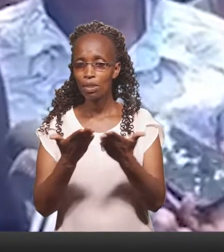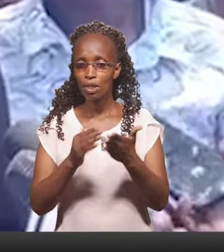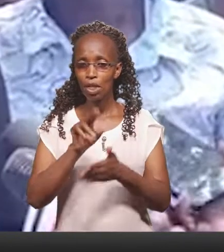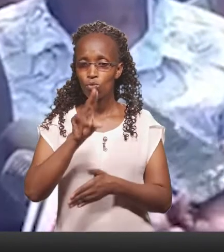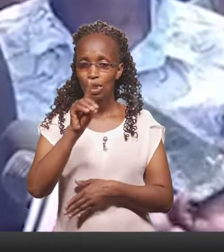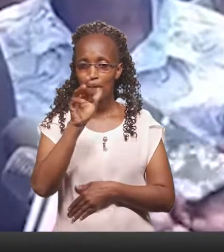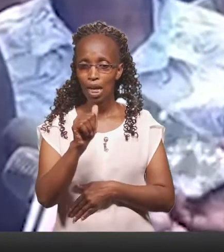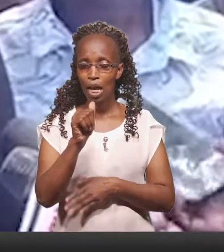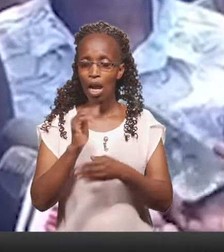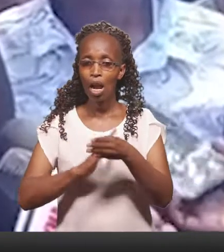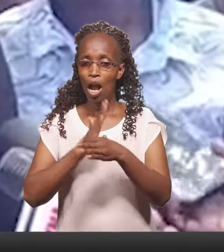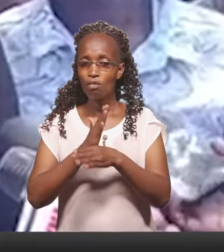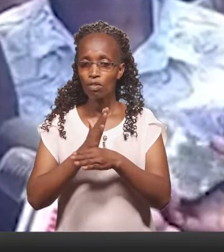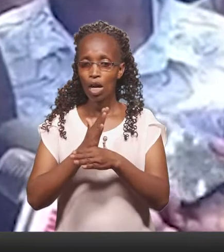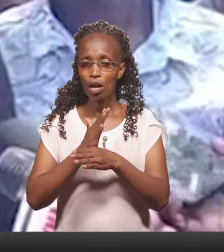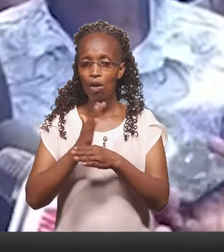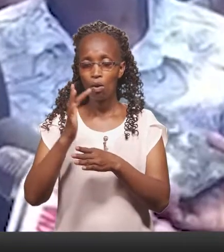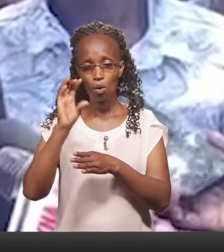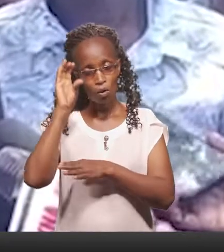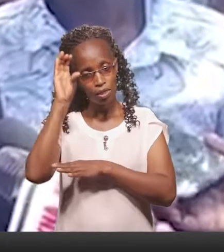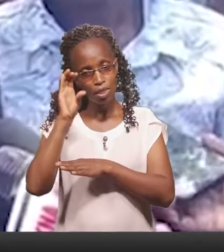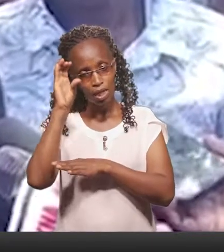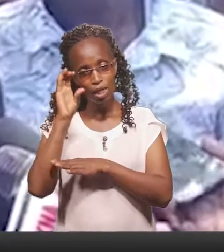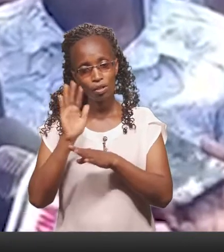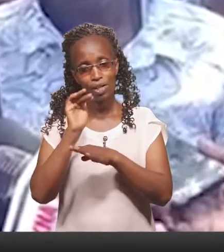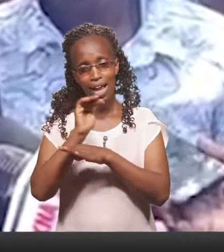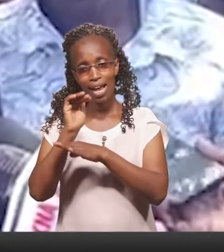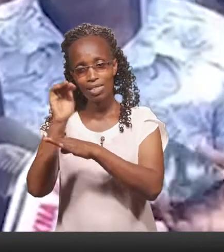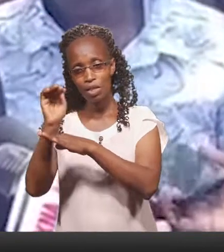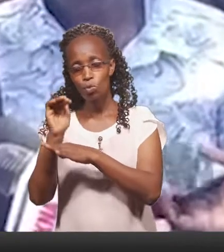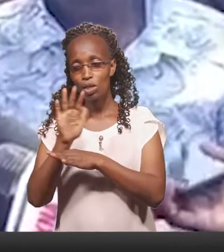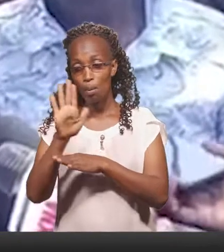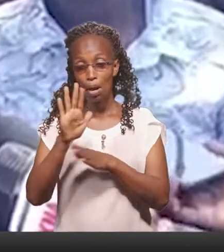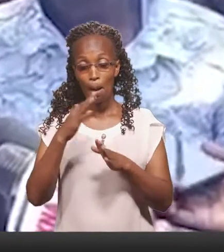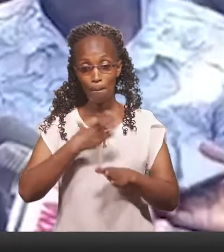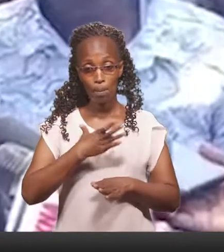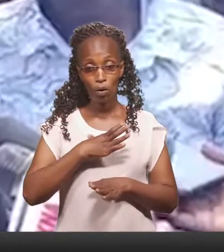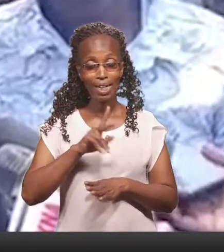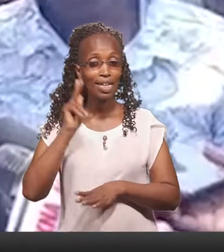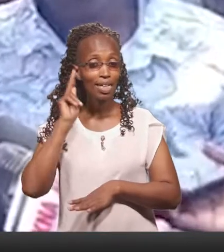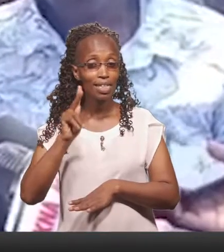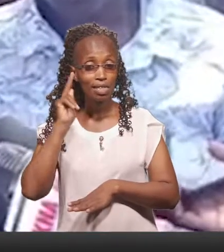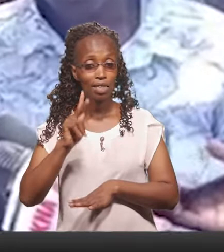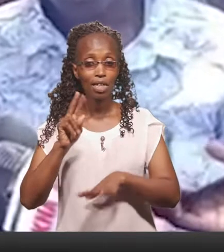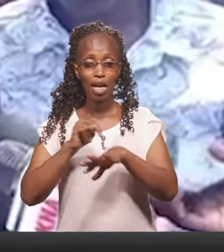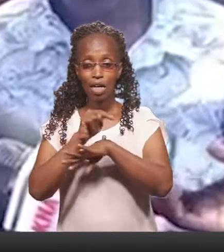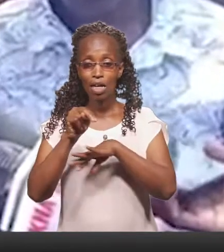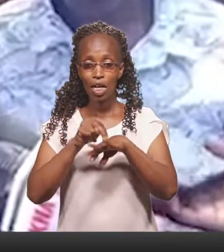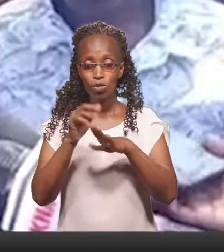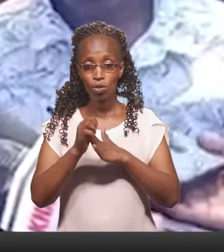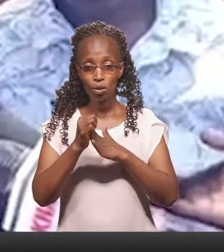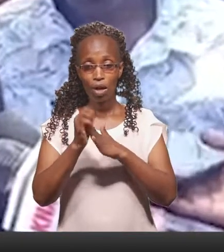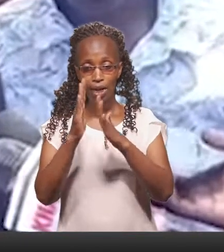through UDA party impossible. After considerable reflection and consultations with my people in Kisii